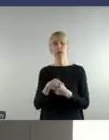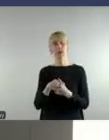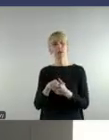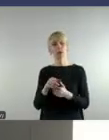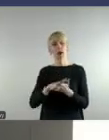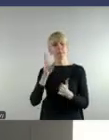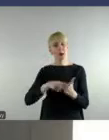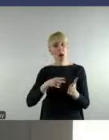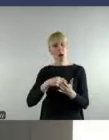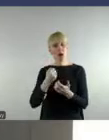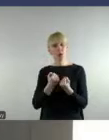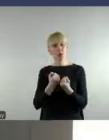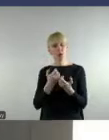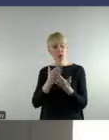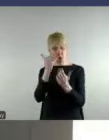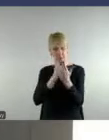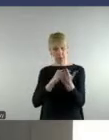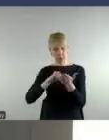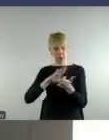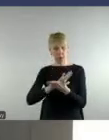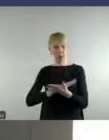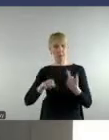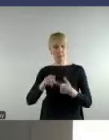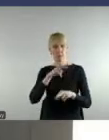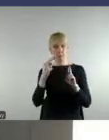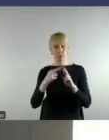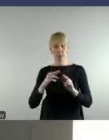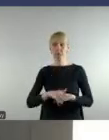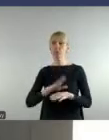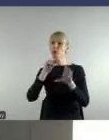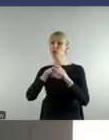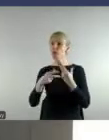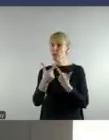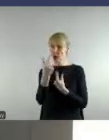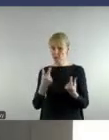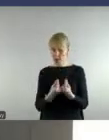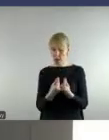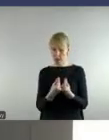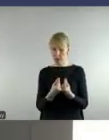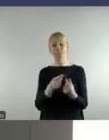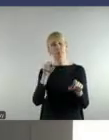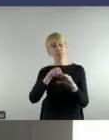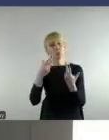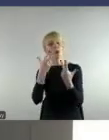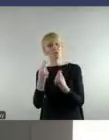a possibility to provide settlement and recovery of deficiencies. We have a guarantee of mutual and solidary